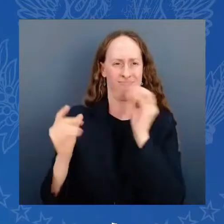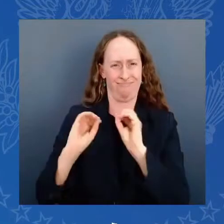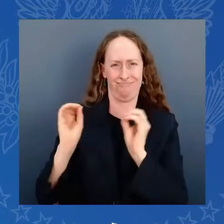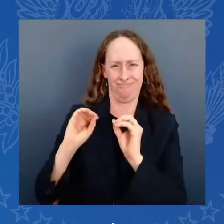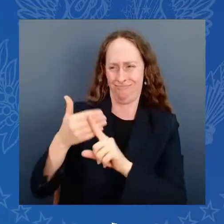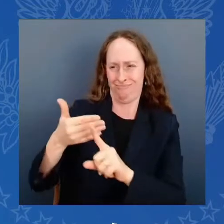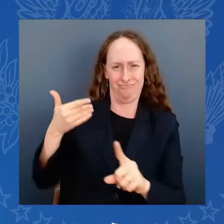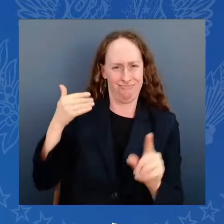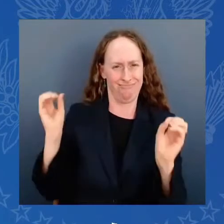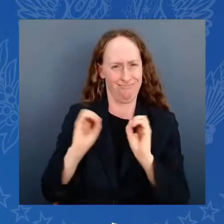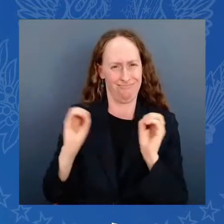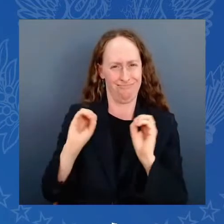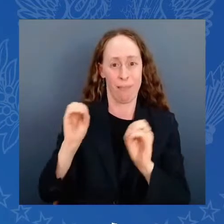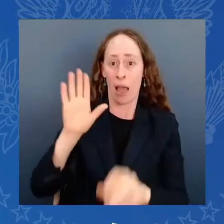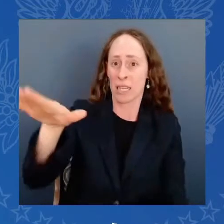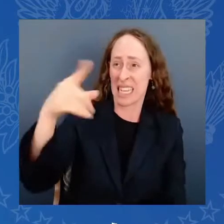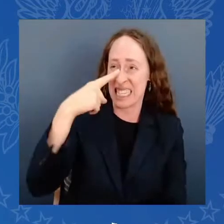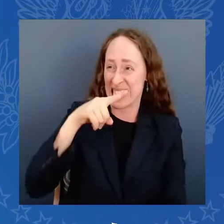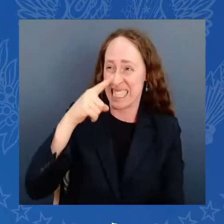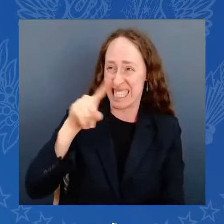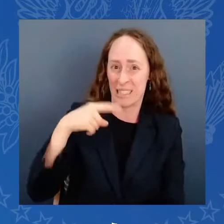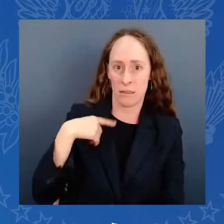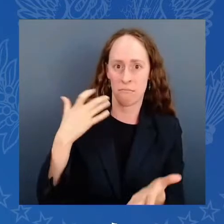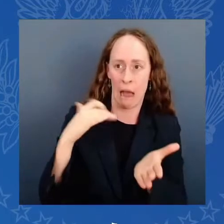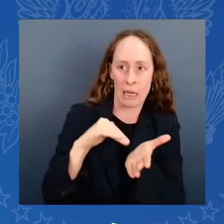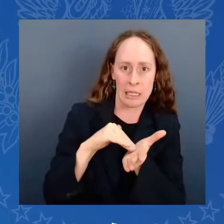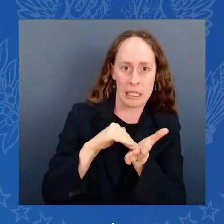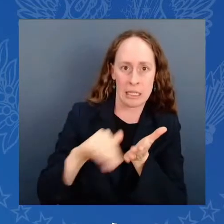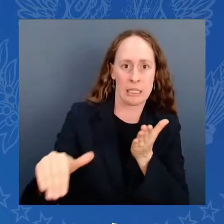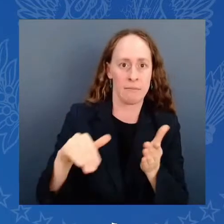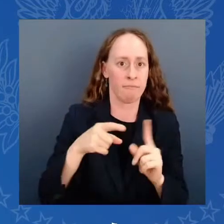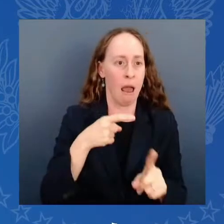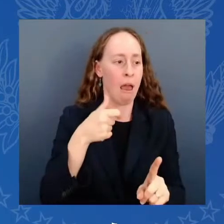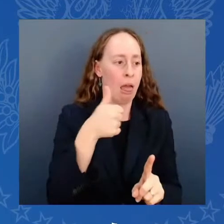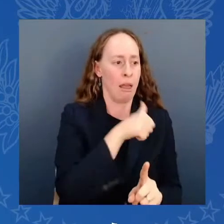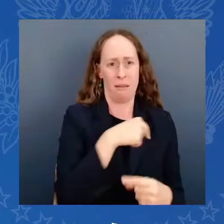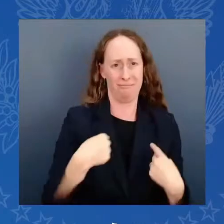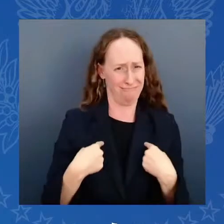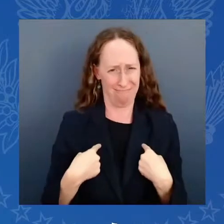no former president, not me, not one,